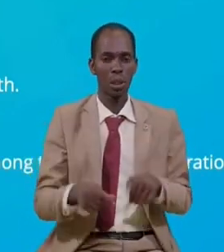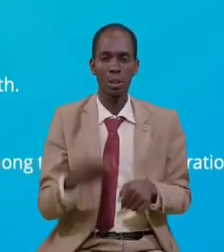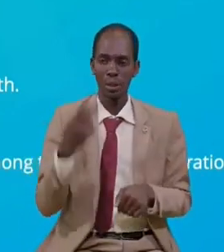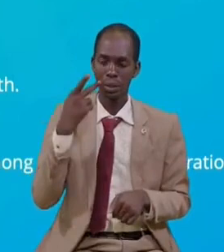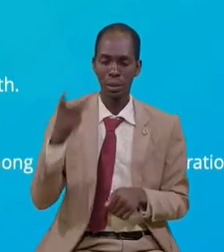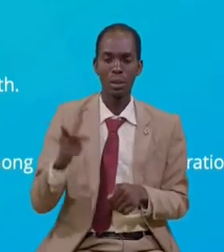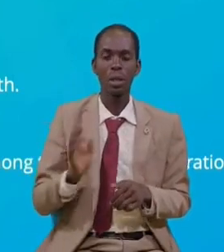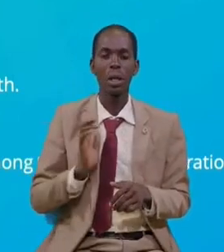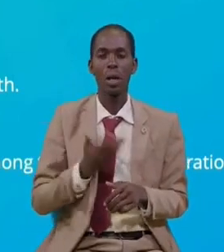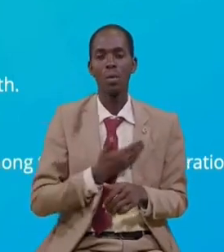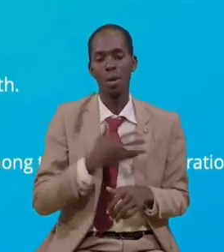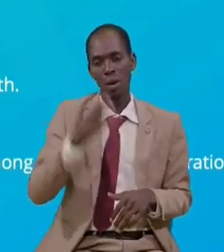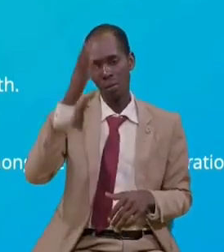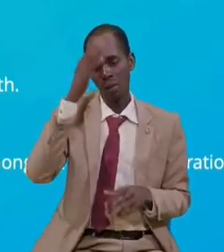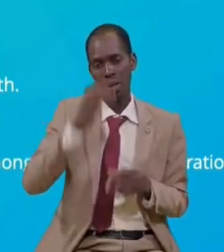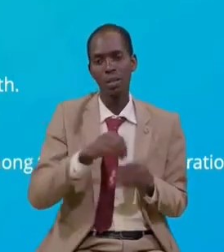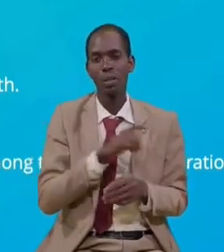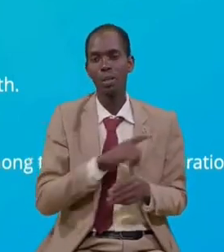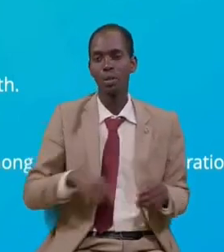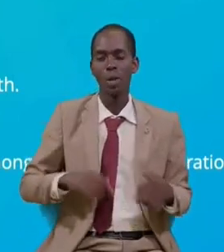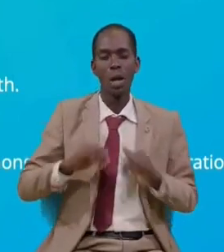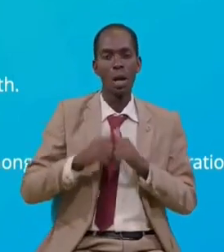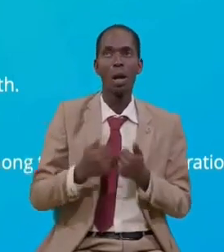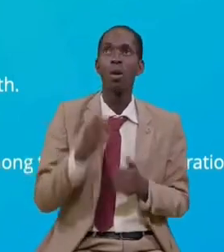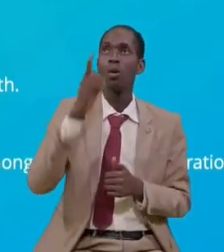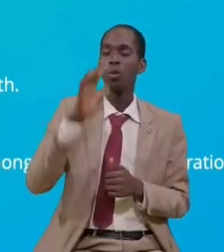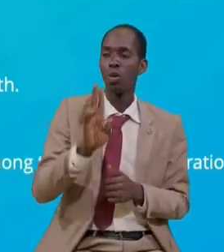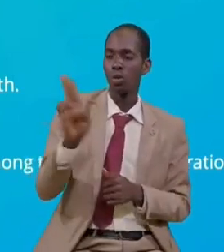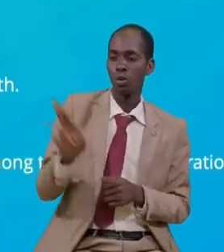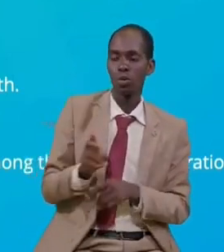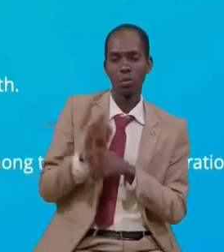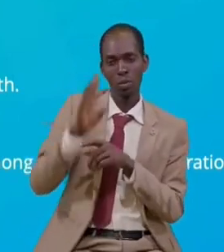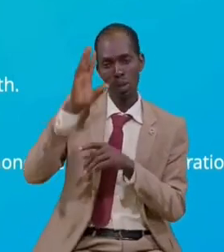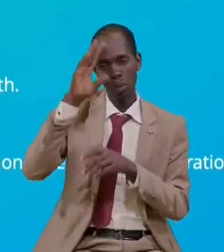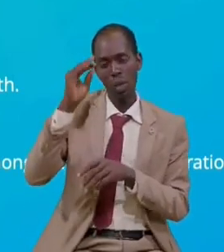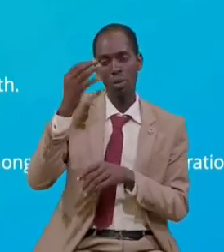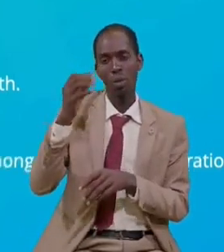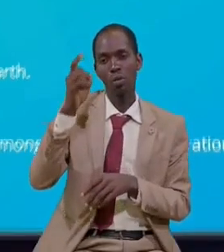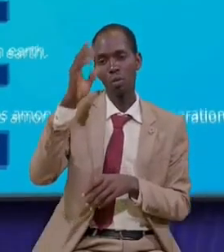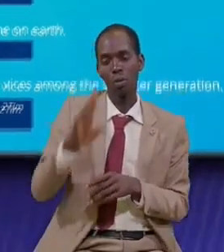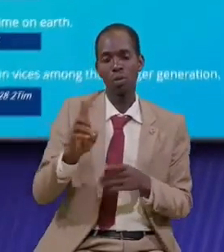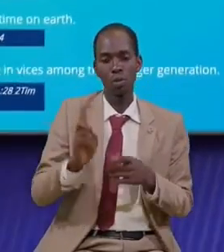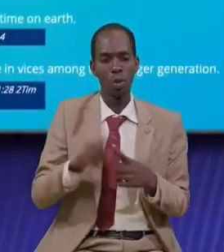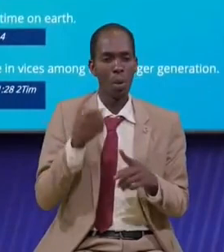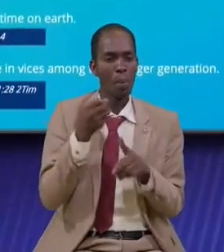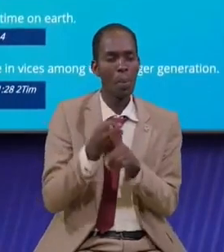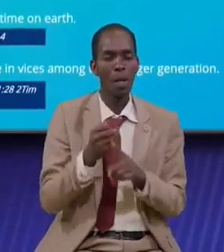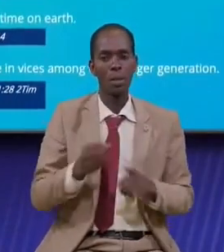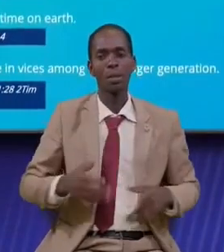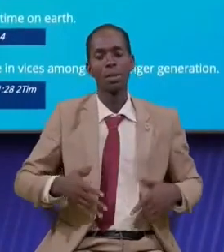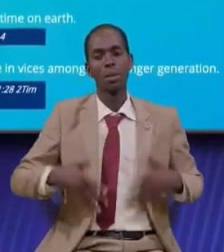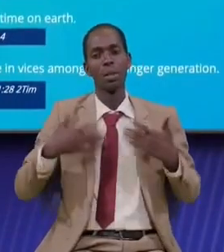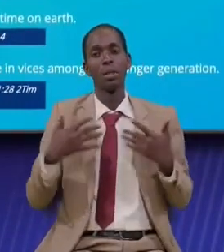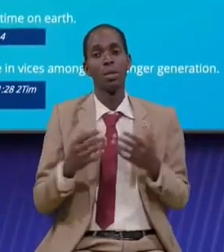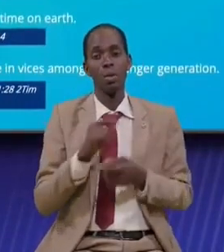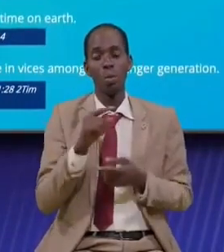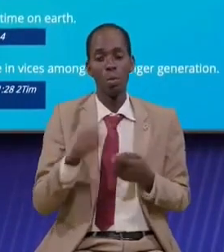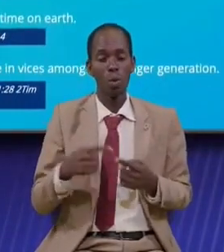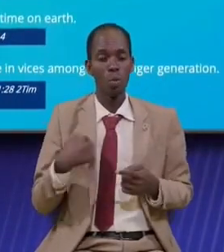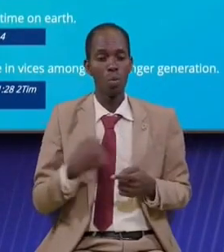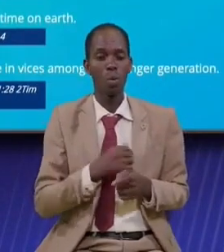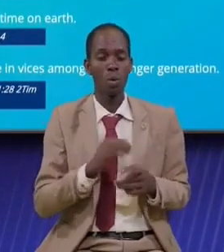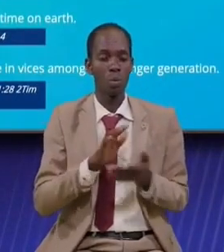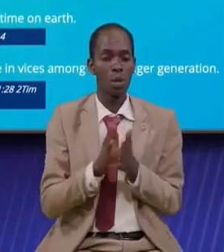using him to impact lives. When we become different like Christ, then we can make the